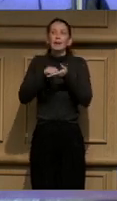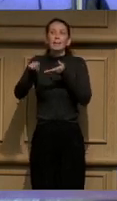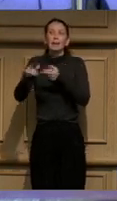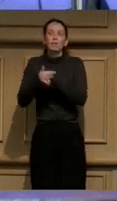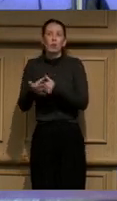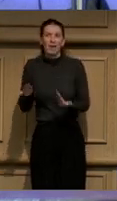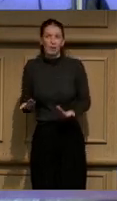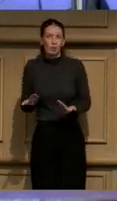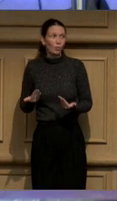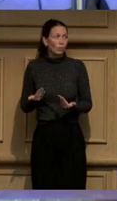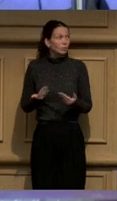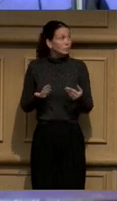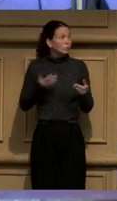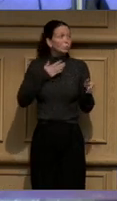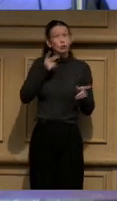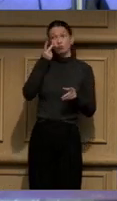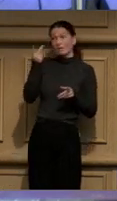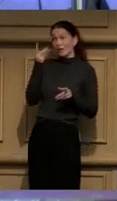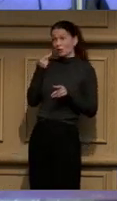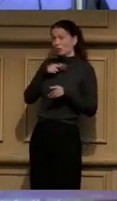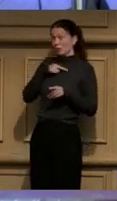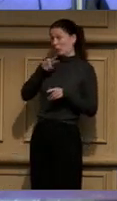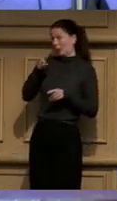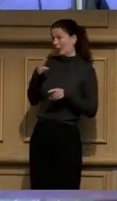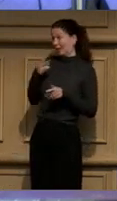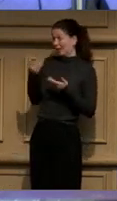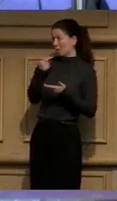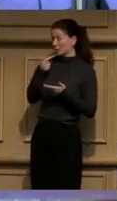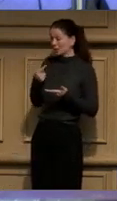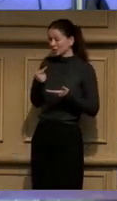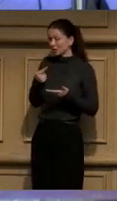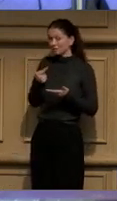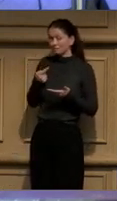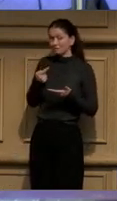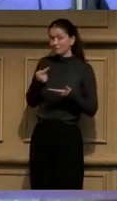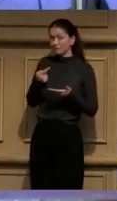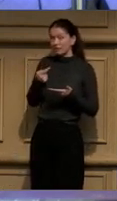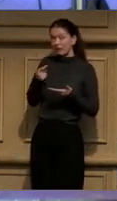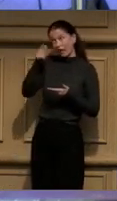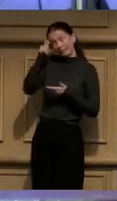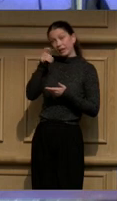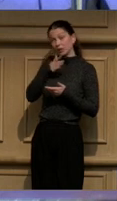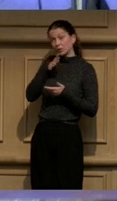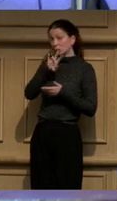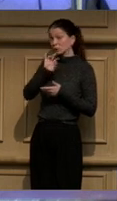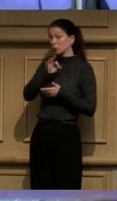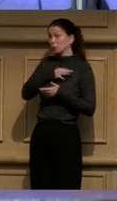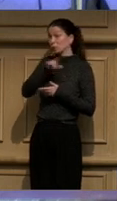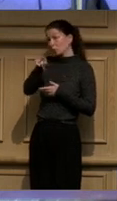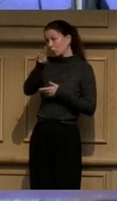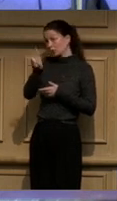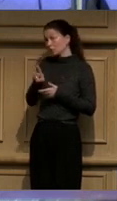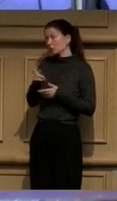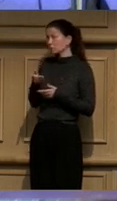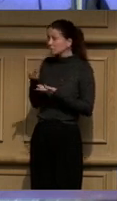Any reflections quickly? We're almost out of time, but I think it's a good provocation. Yeah,